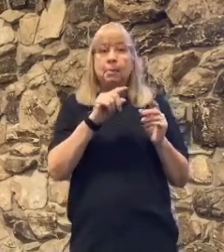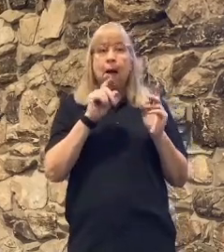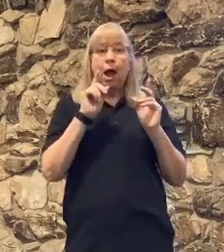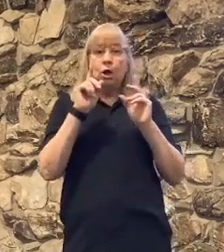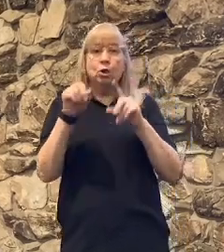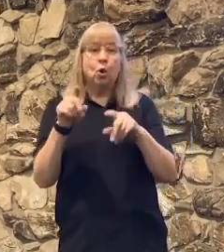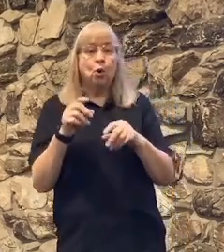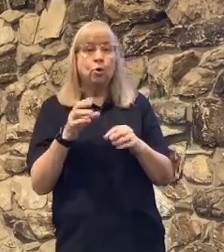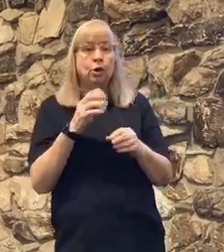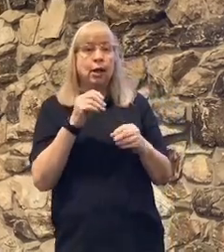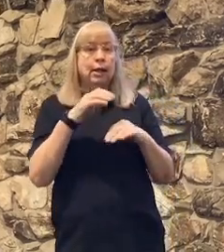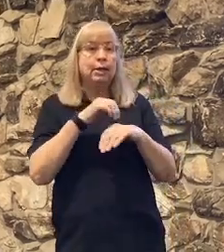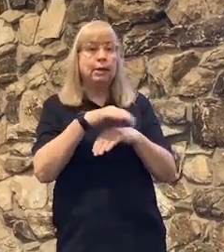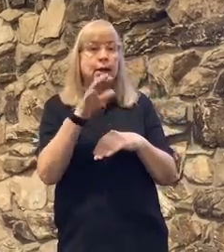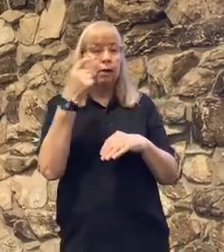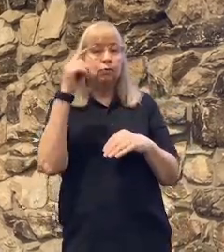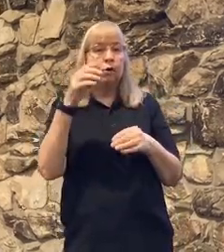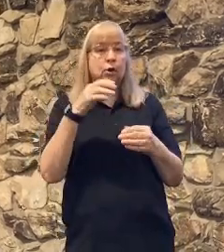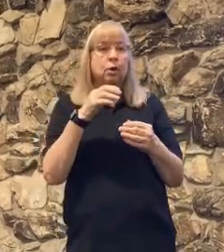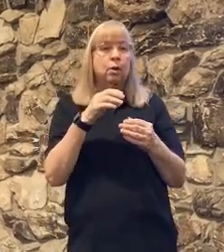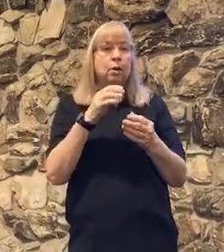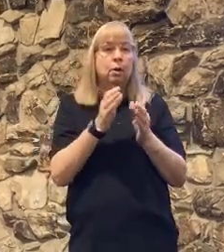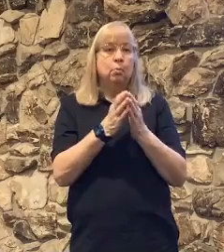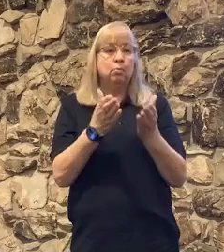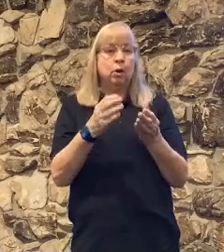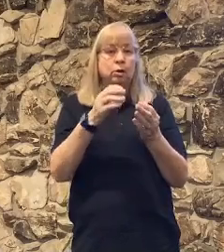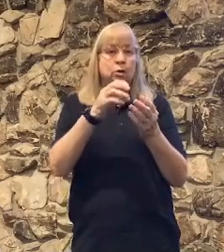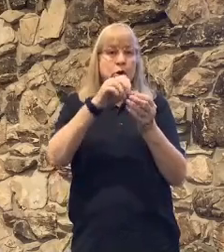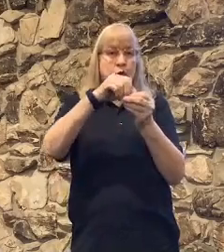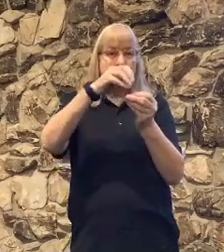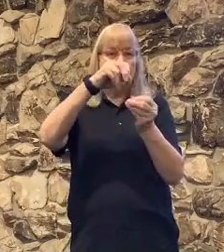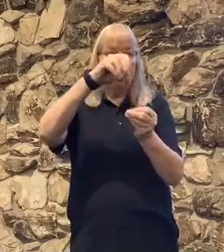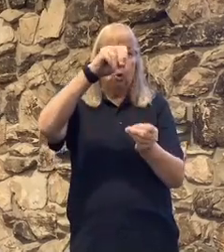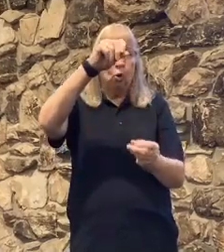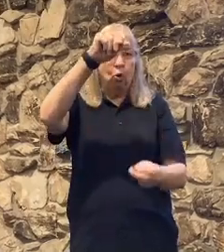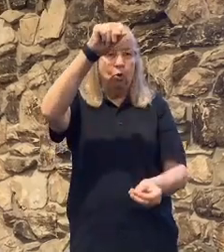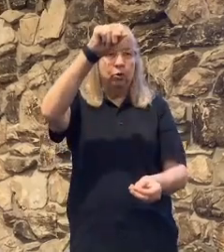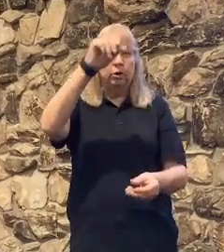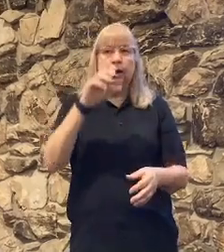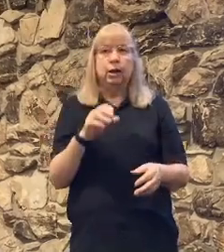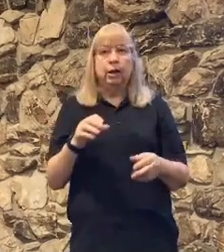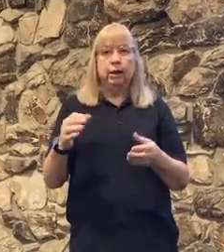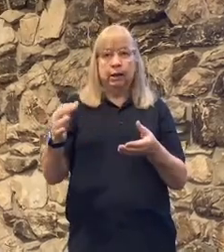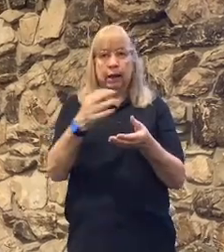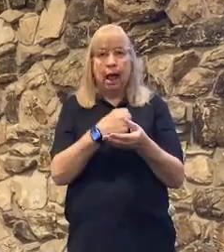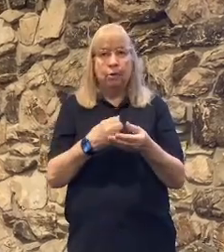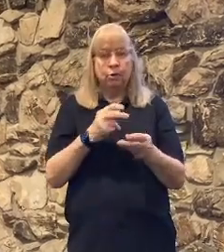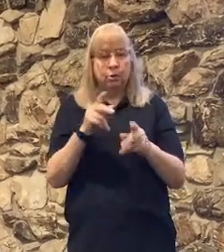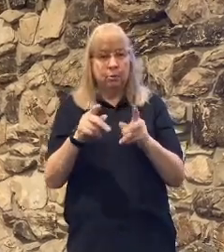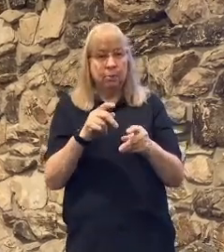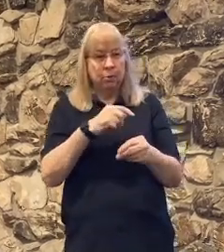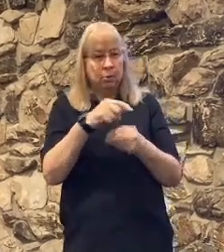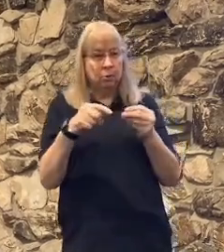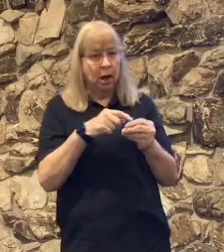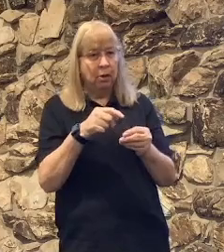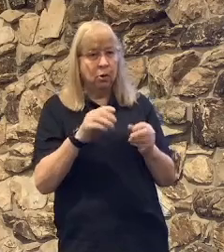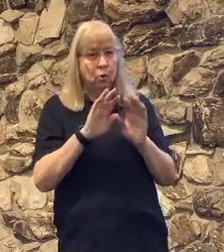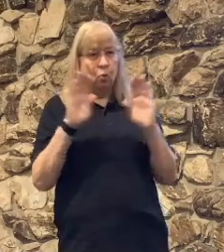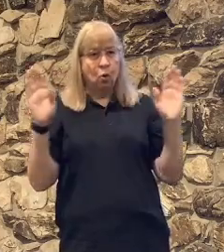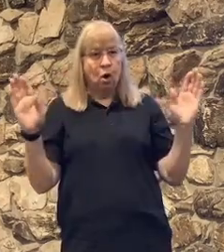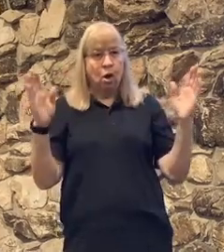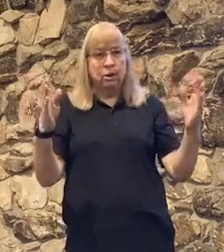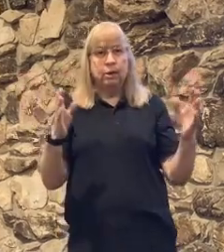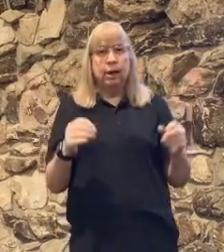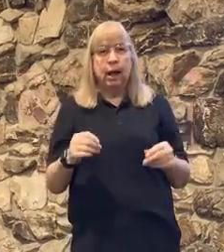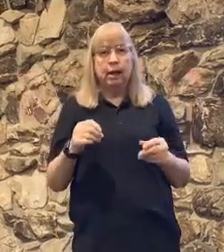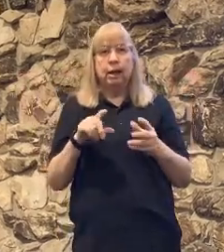for those books, those scrolls. And he gathers the people around one of the walls and he starts